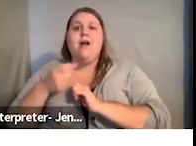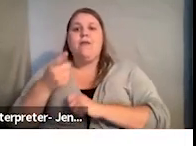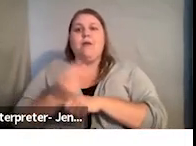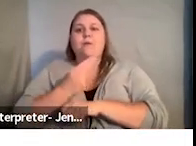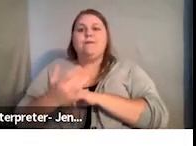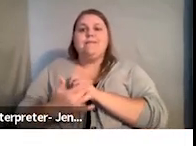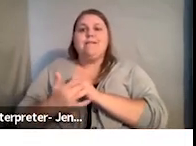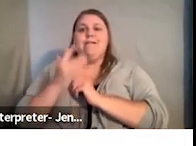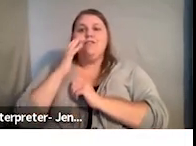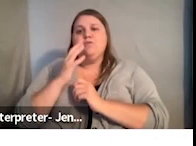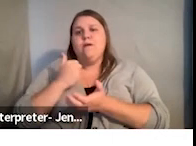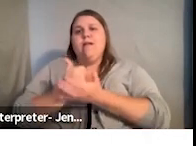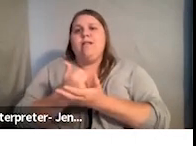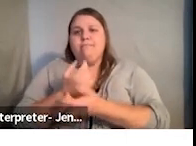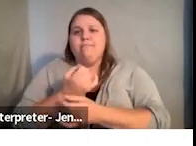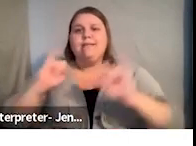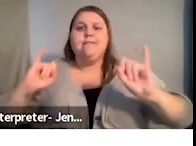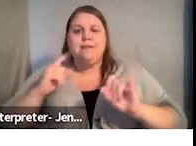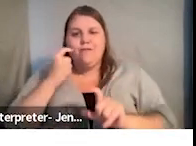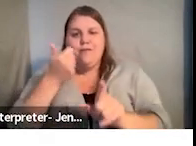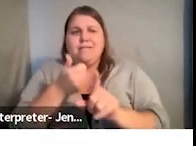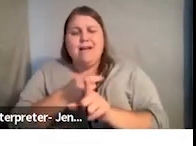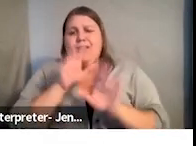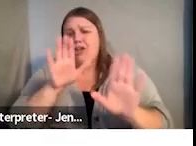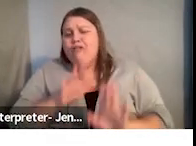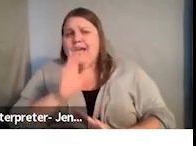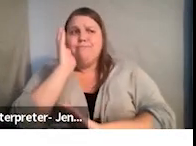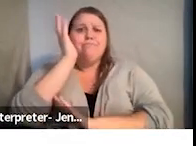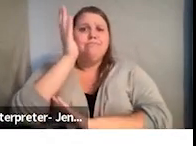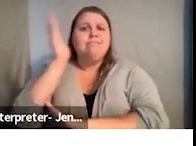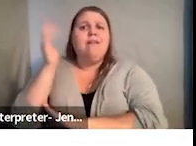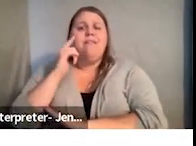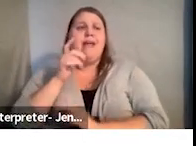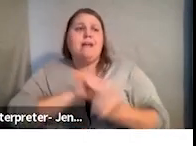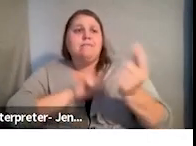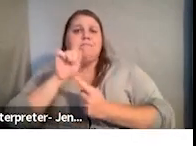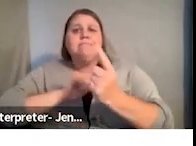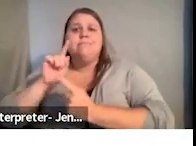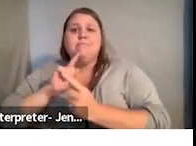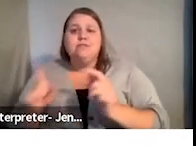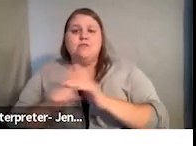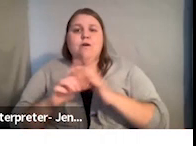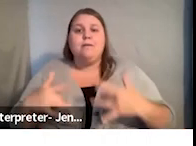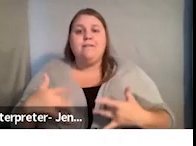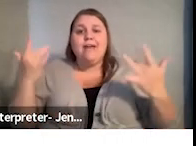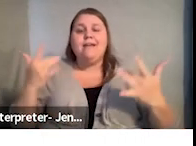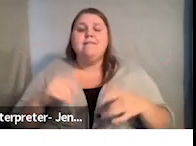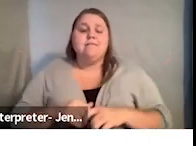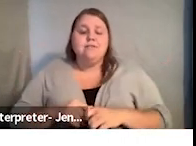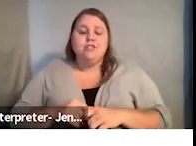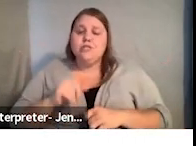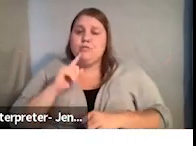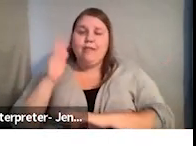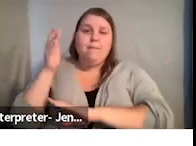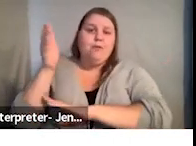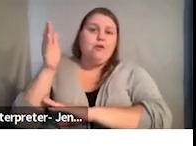to make things happen for themselves. And they're really great spokespeople. And they go out one-on-one to events, just kind of preaching the gospel